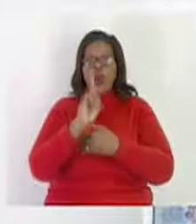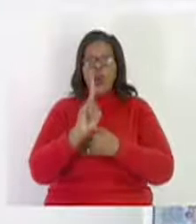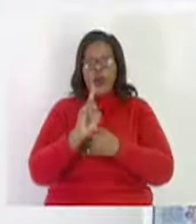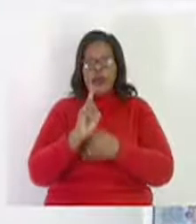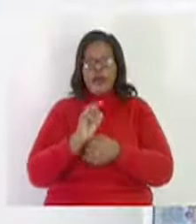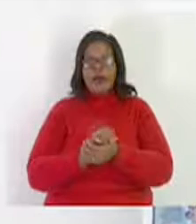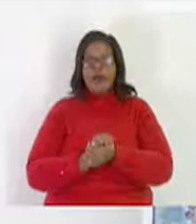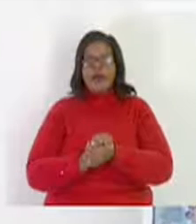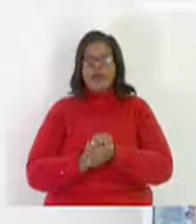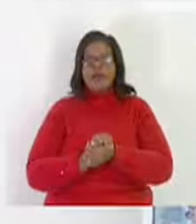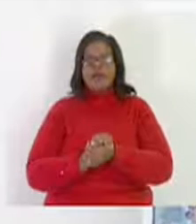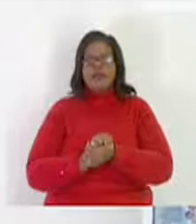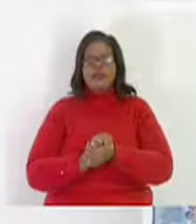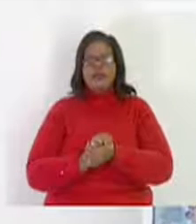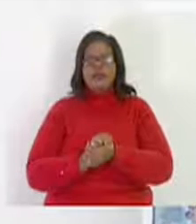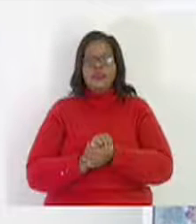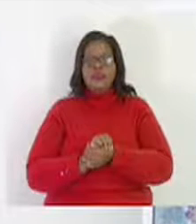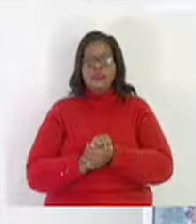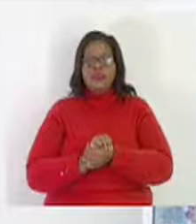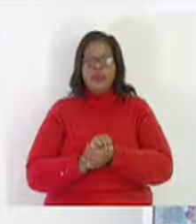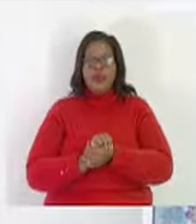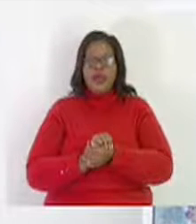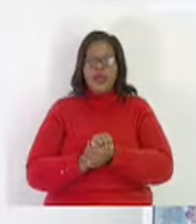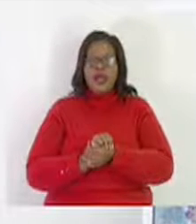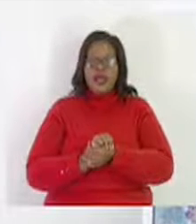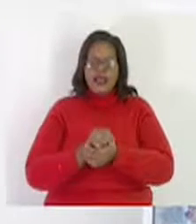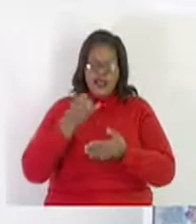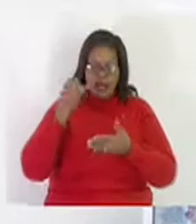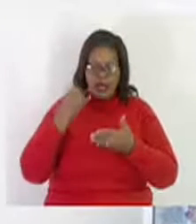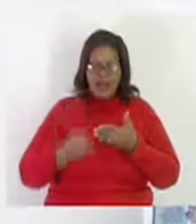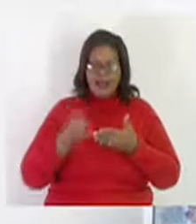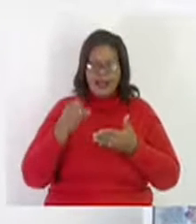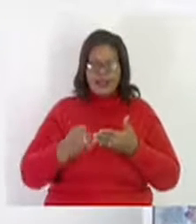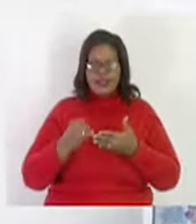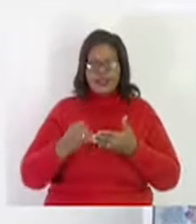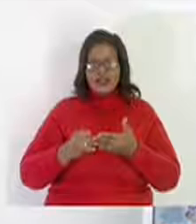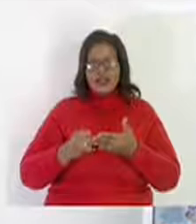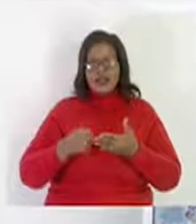category. And our final answer should be